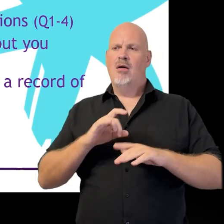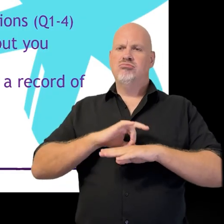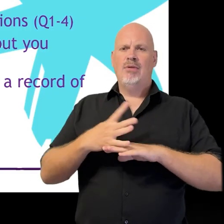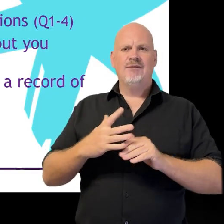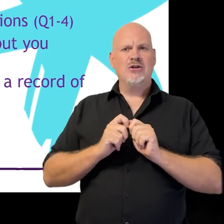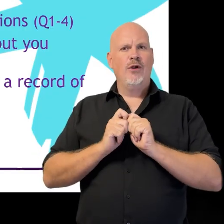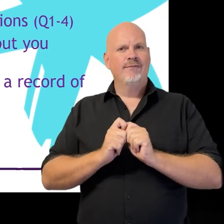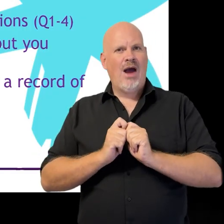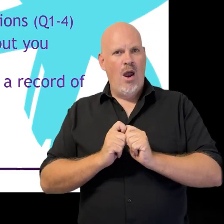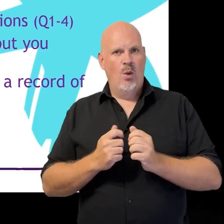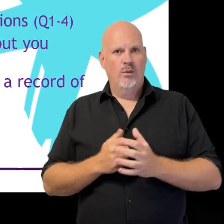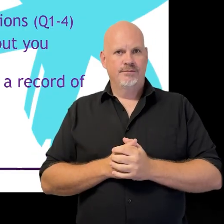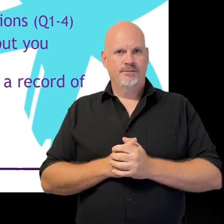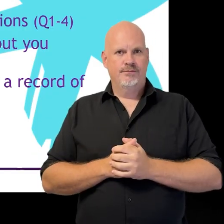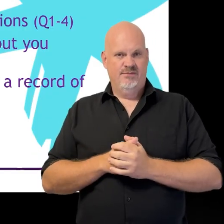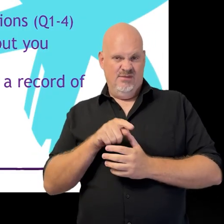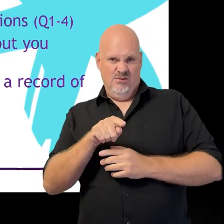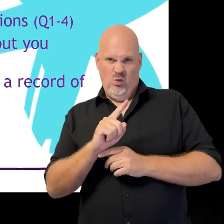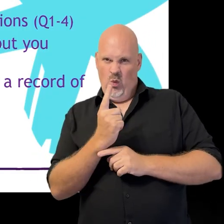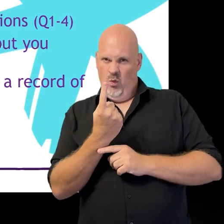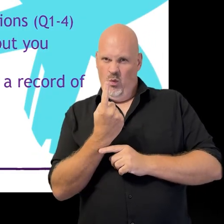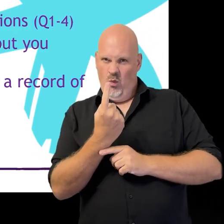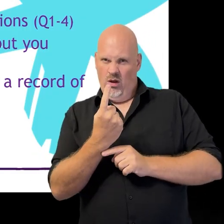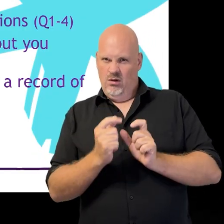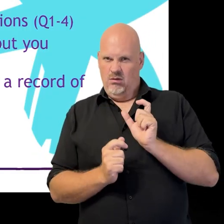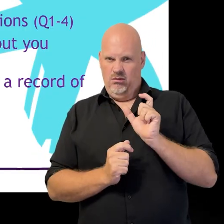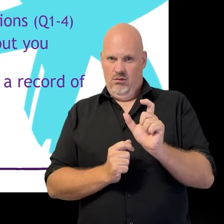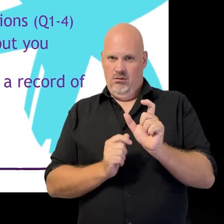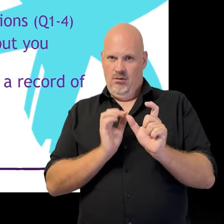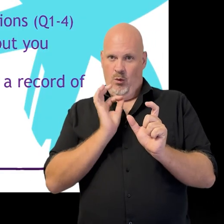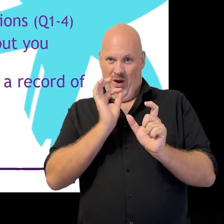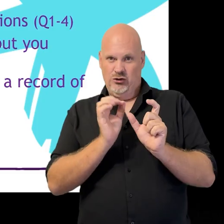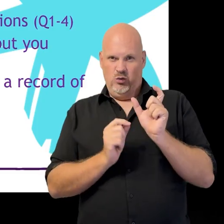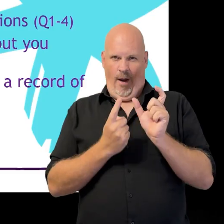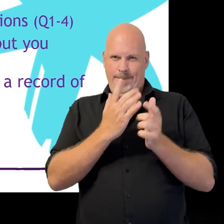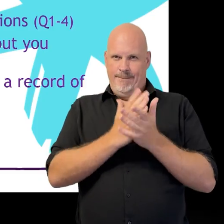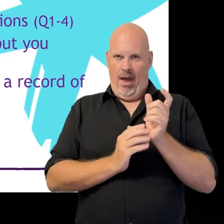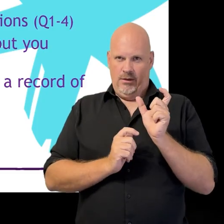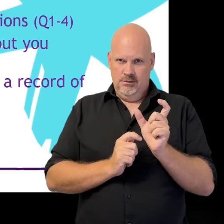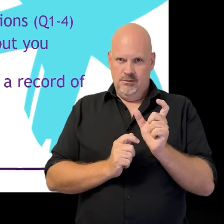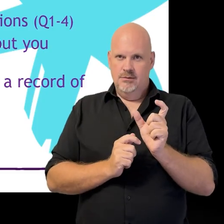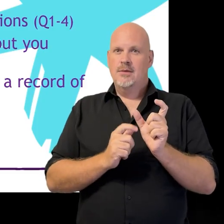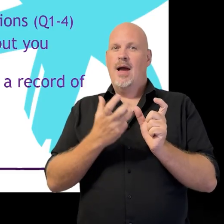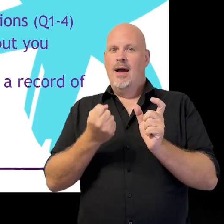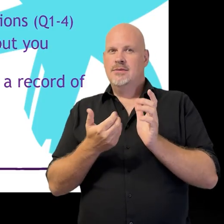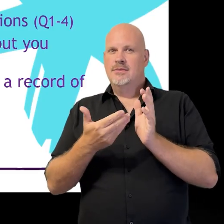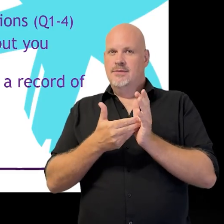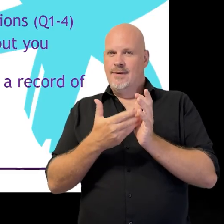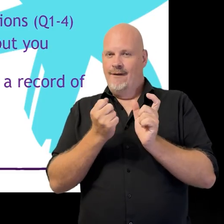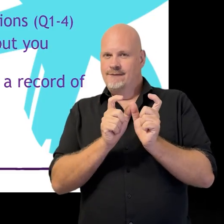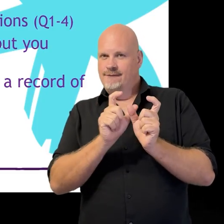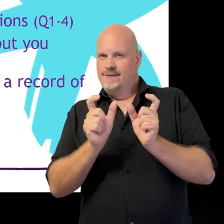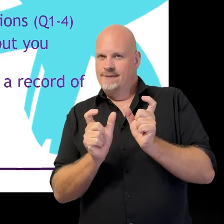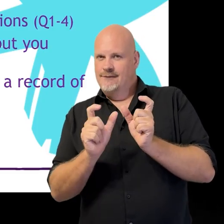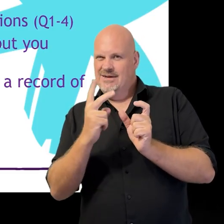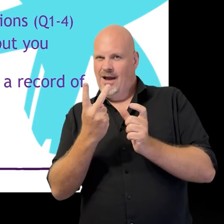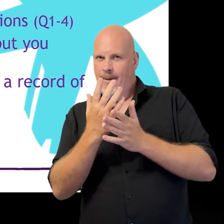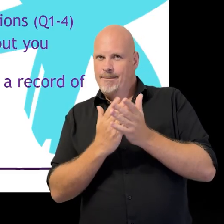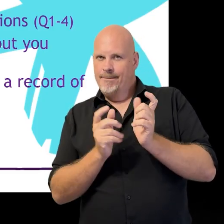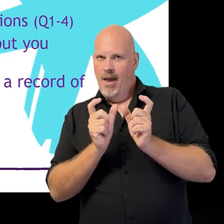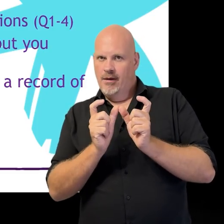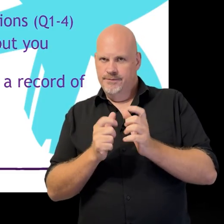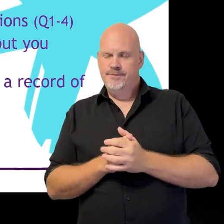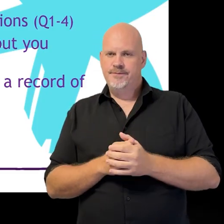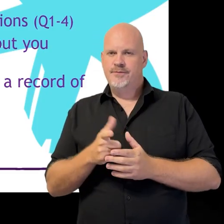we've got to apply for that role, and we've got to do it by responding to 4 questions, questions 1 to